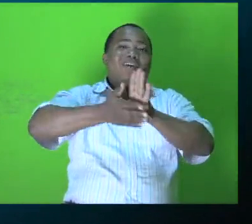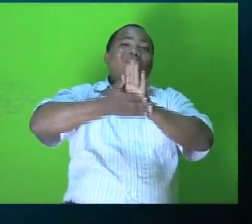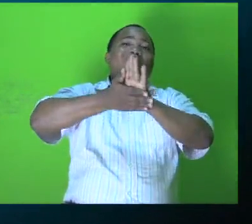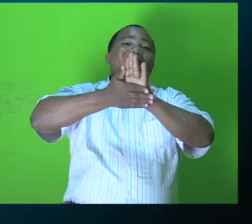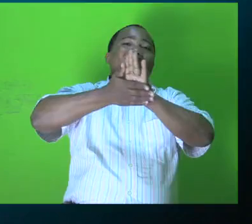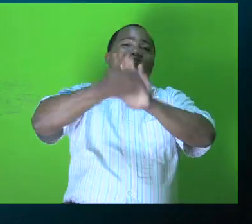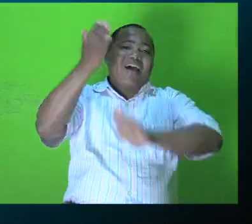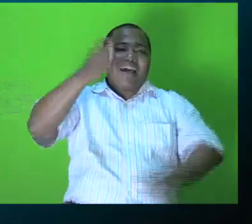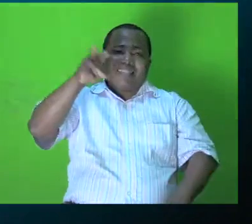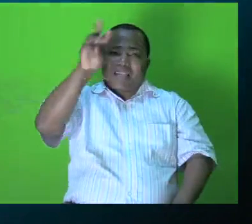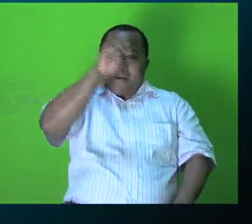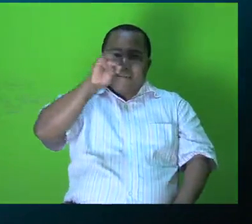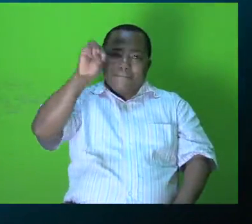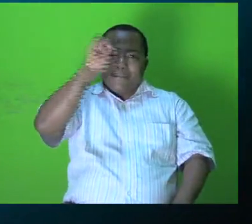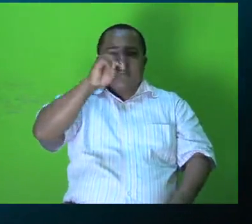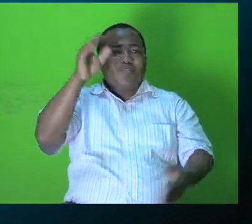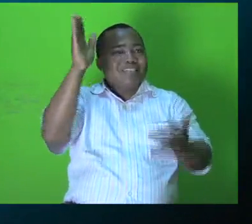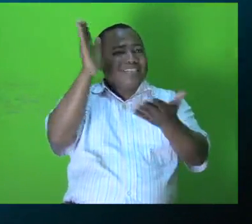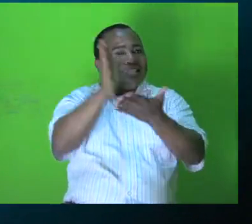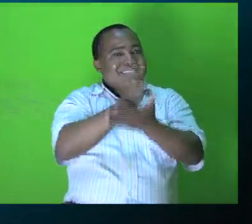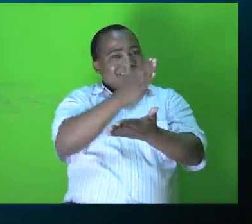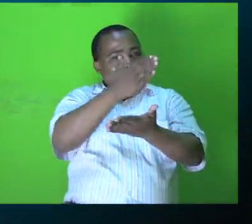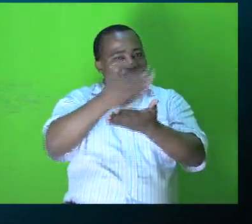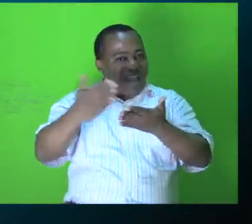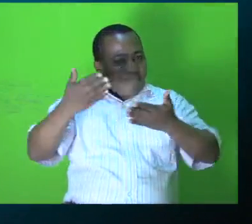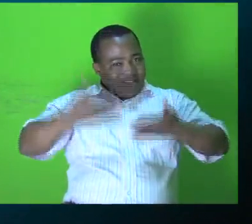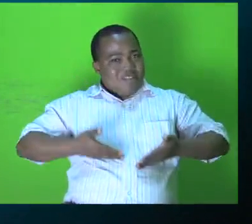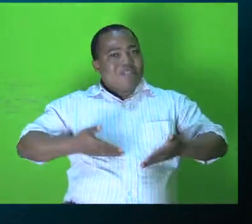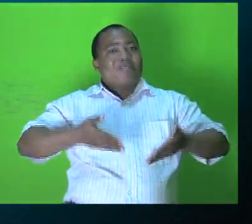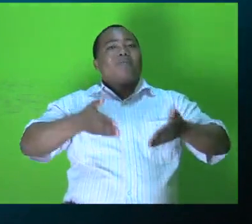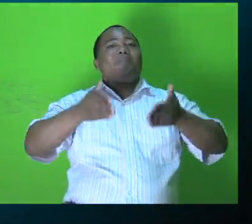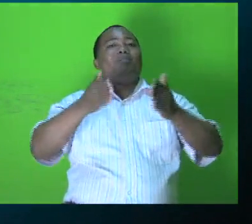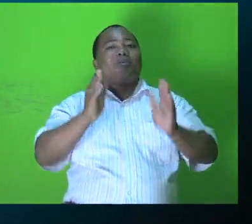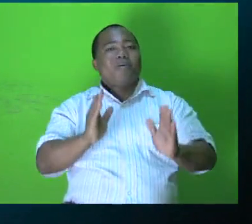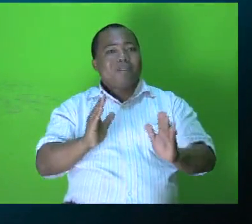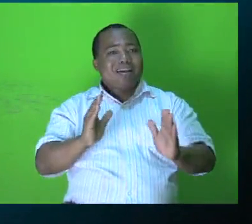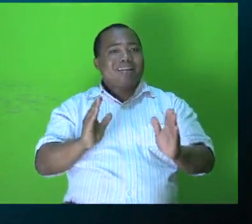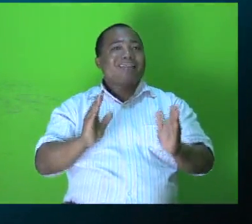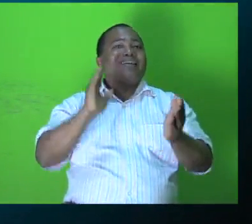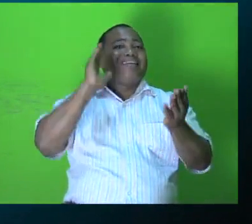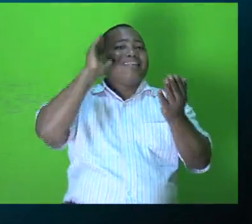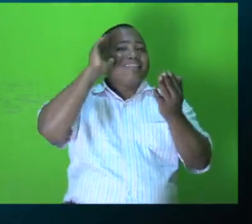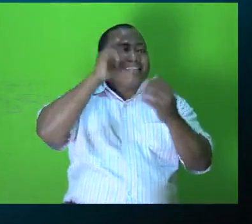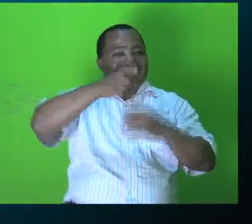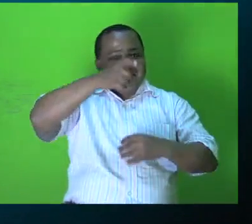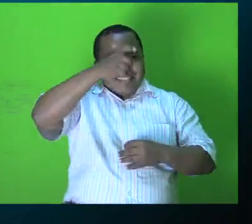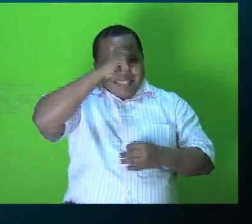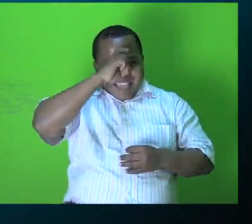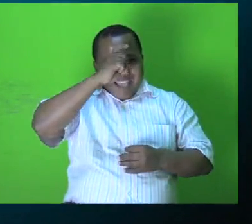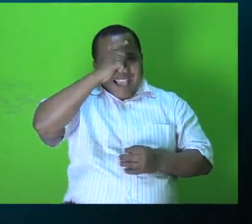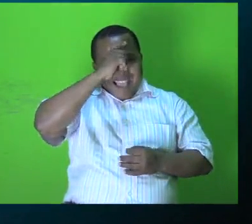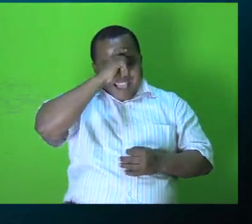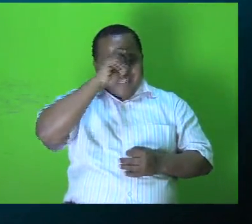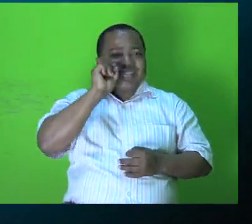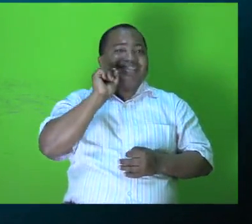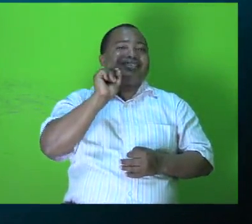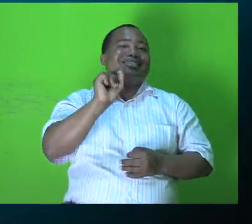meiotic division to produce the secondary spermatocytes.